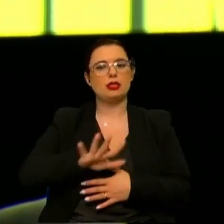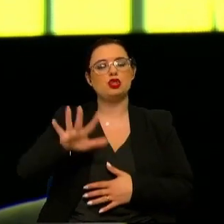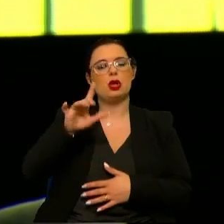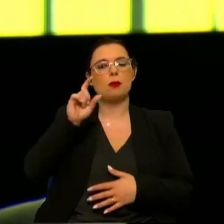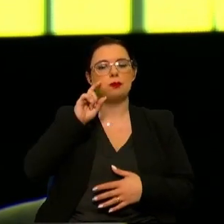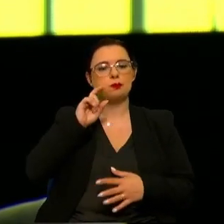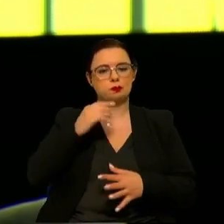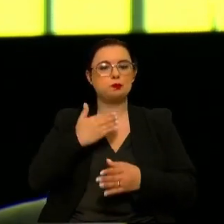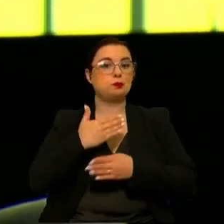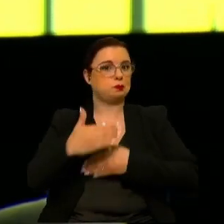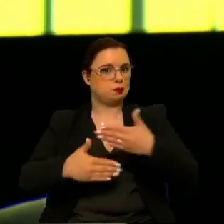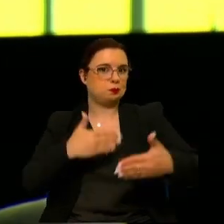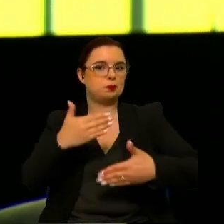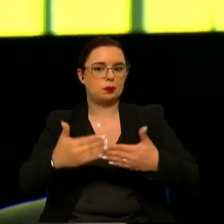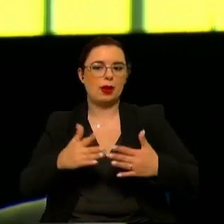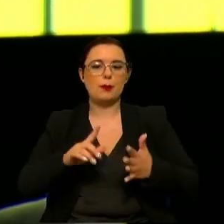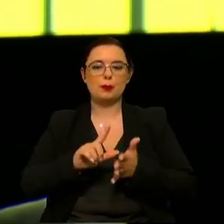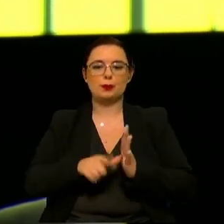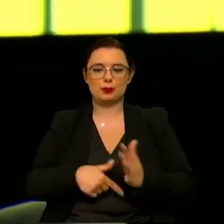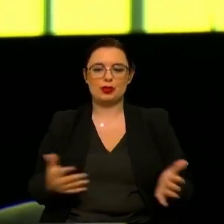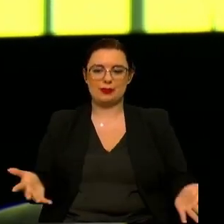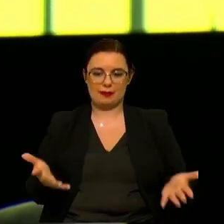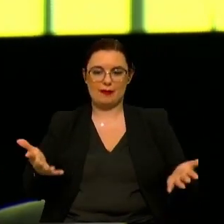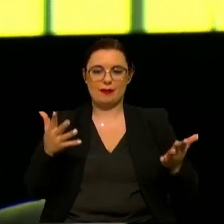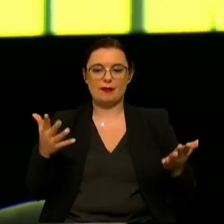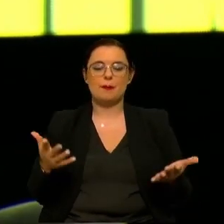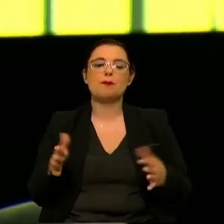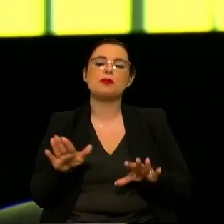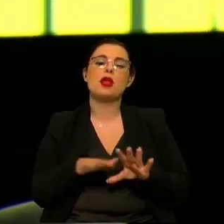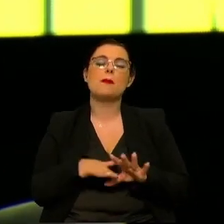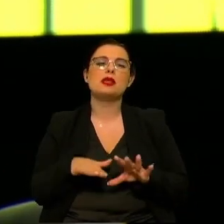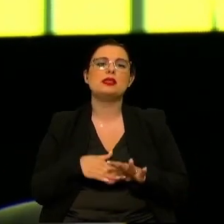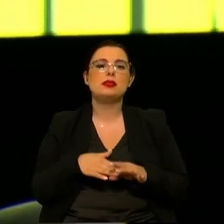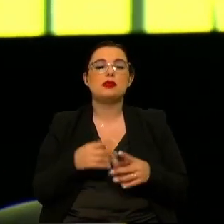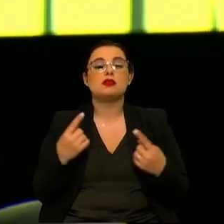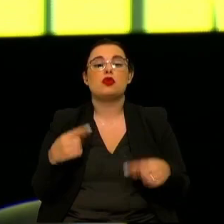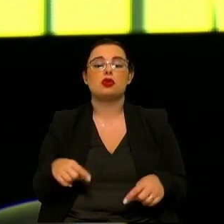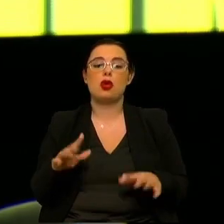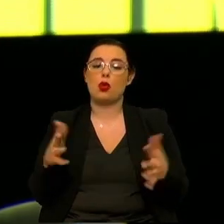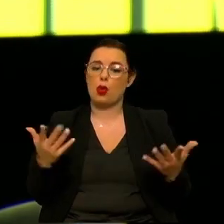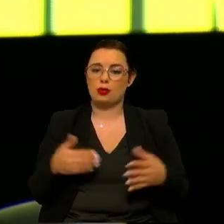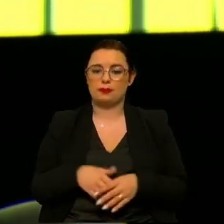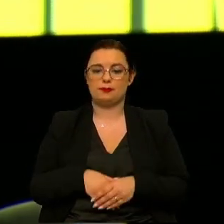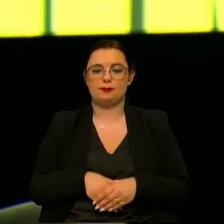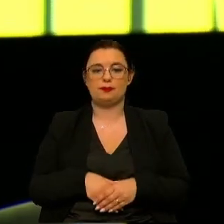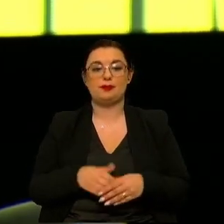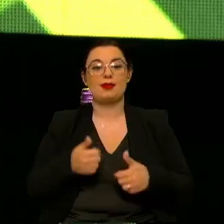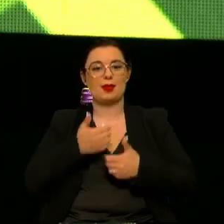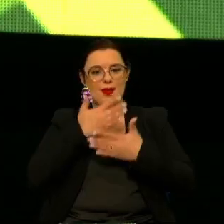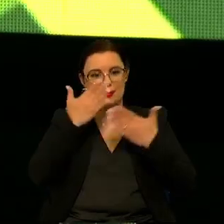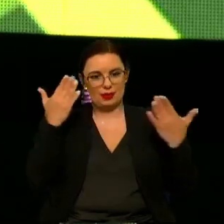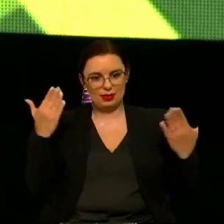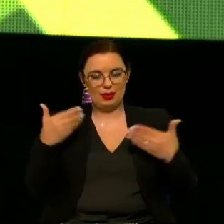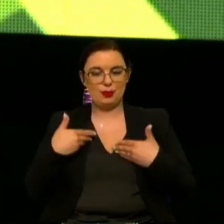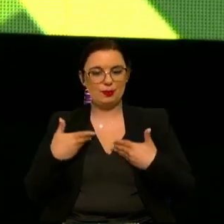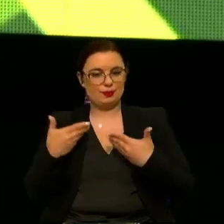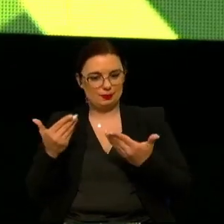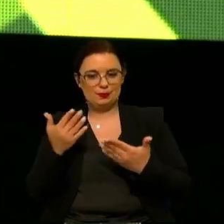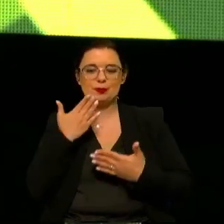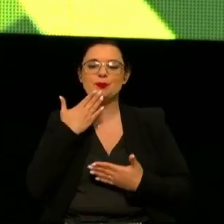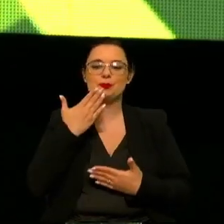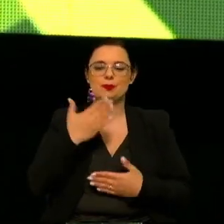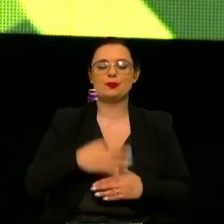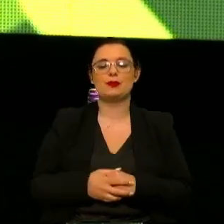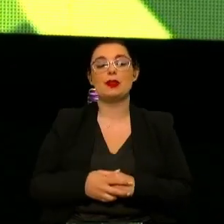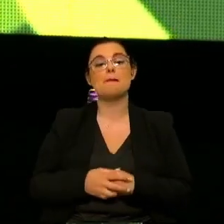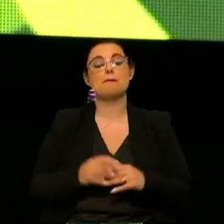Manuel da Costa Honorato, it's the National Security Office that makes these projects progress. What kind of participation will this office have?